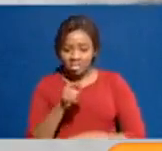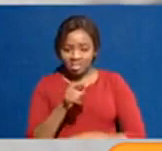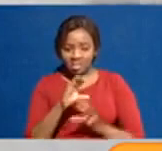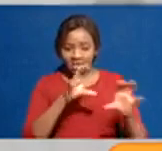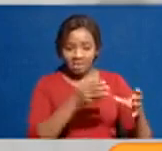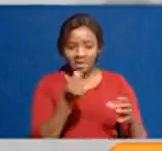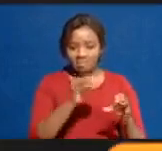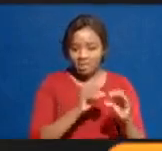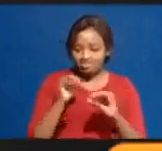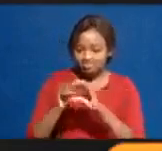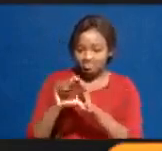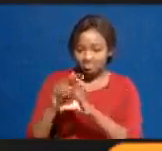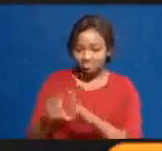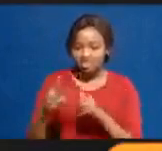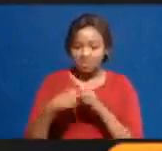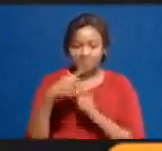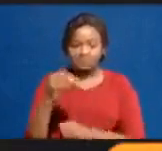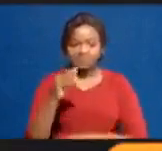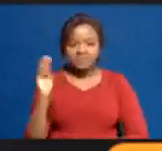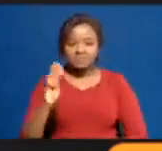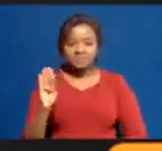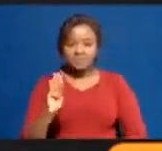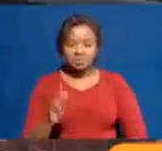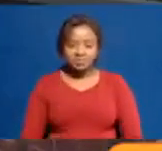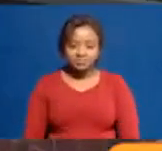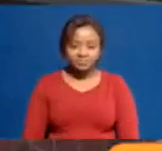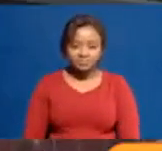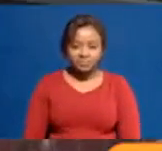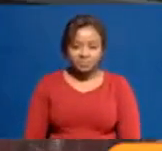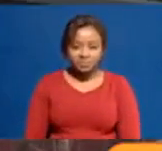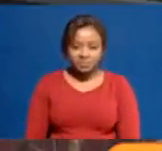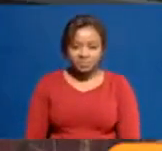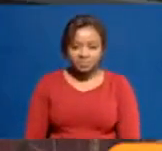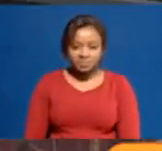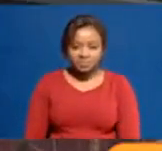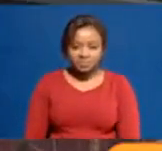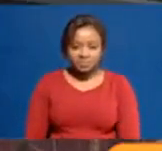shillings of investment into the project. Emily Chebet, Citizen TV, Nairobi.